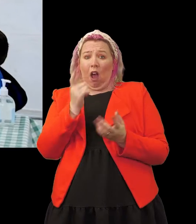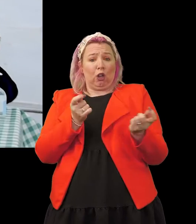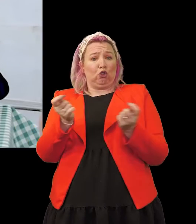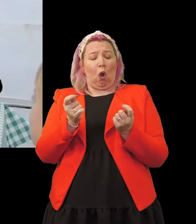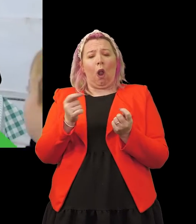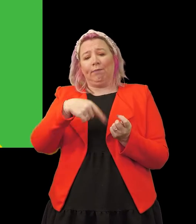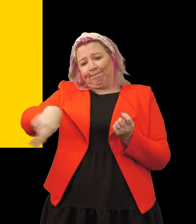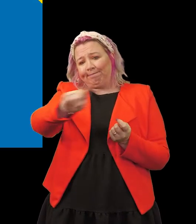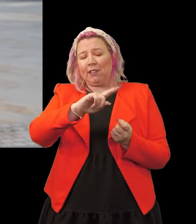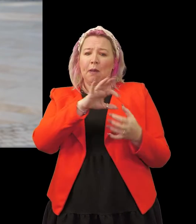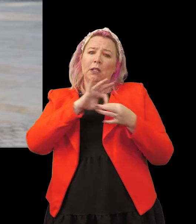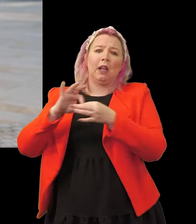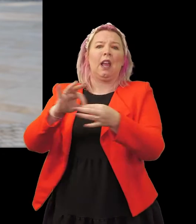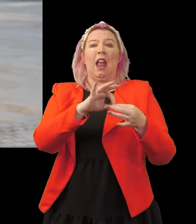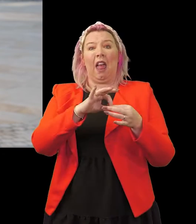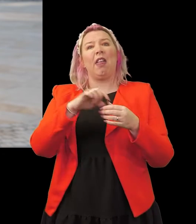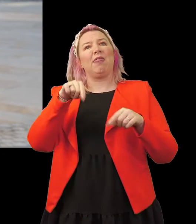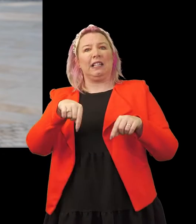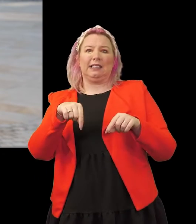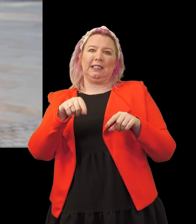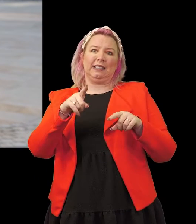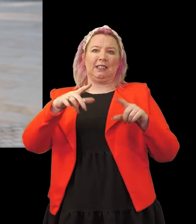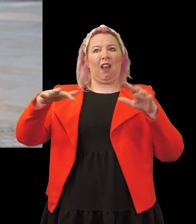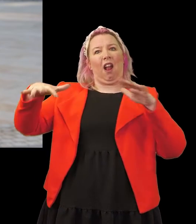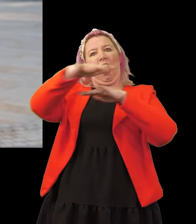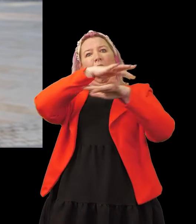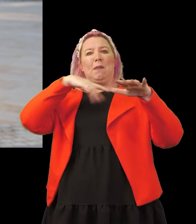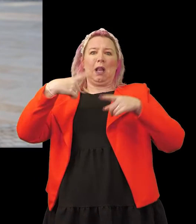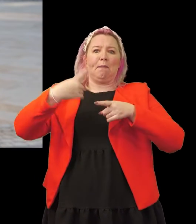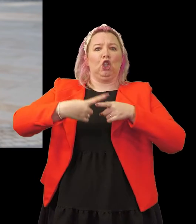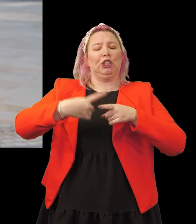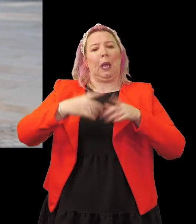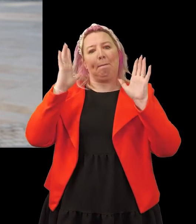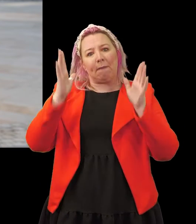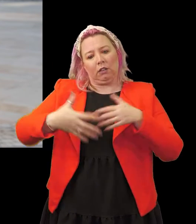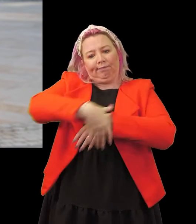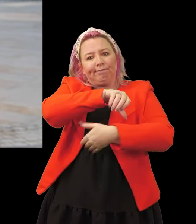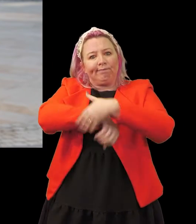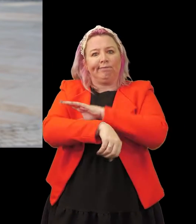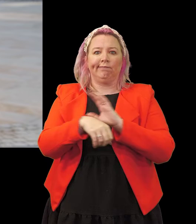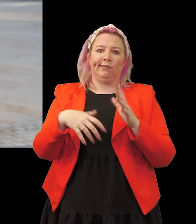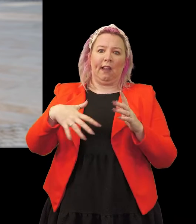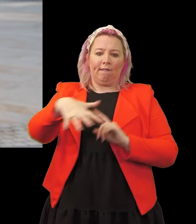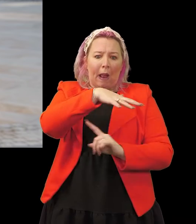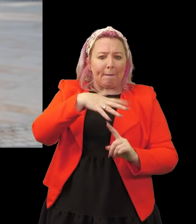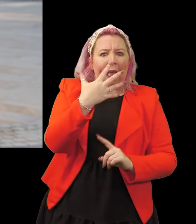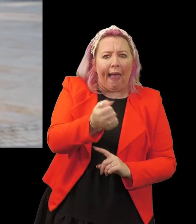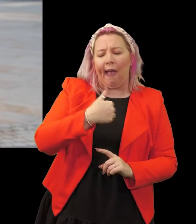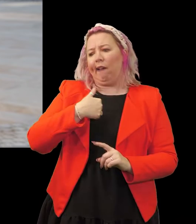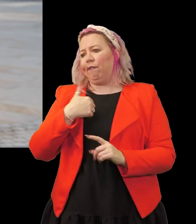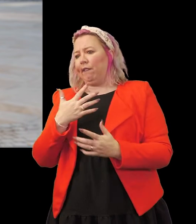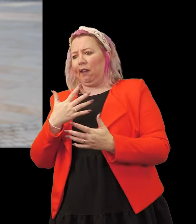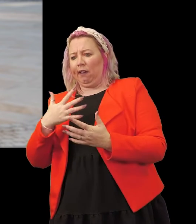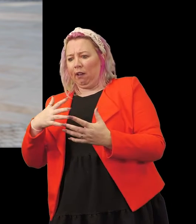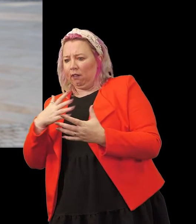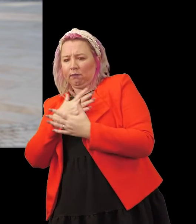on this together. We hear the words climate emergency, but unfortunately that's not reflected in our action. I've got family, we all got family, we've got